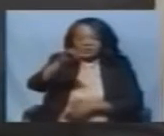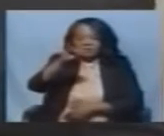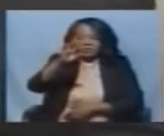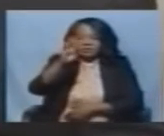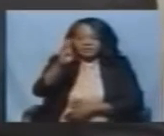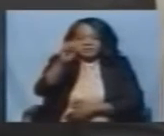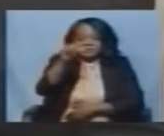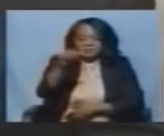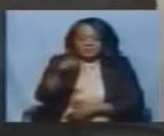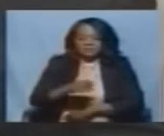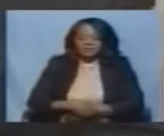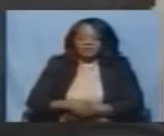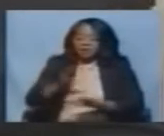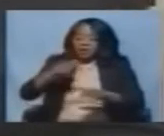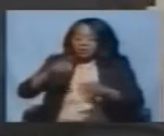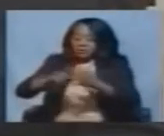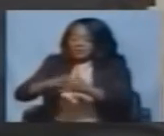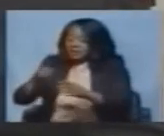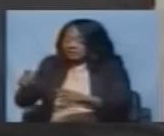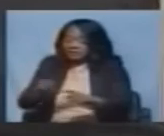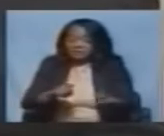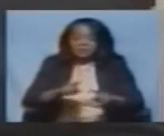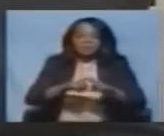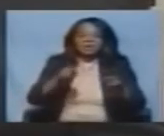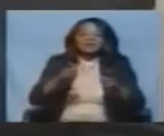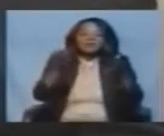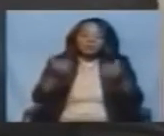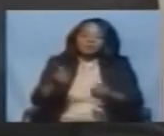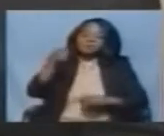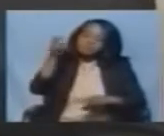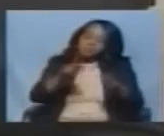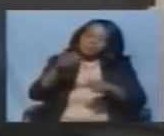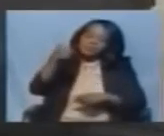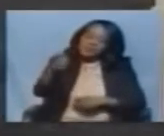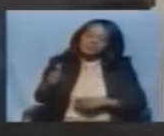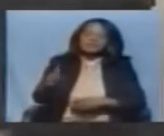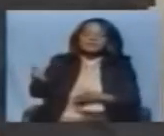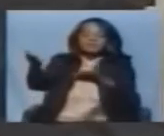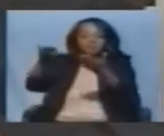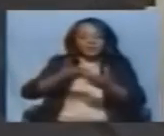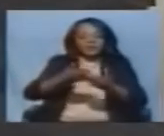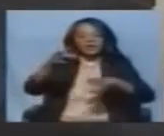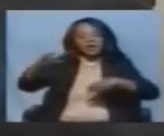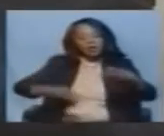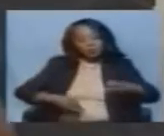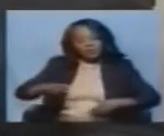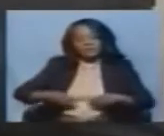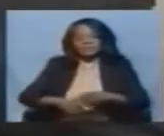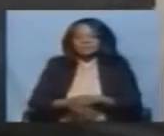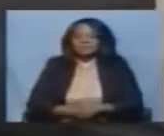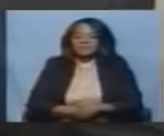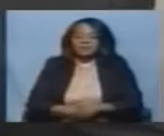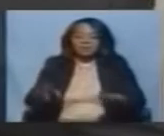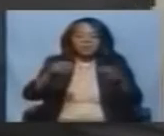to ZIPS. We cannot just go and start witch hunting, you know, looking for people and trying to punish them. Somebody has to, you know, it's like what you said. Maybe people are not